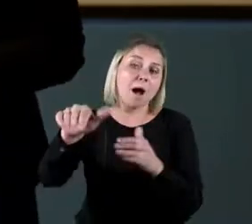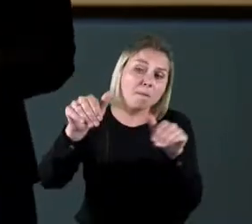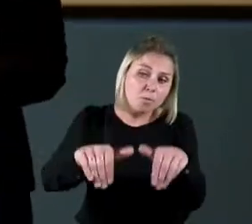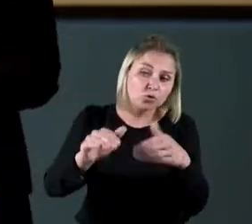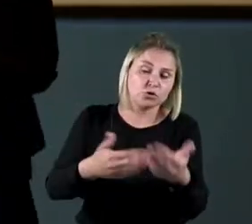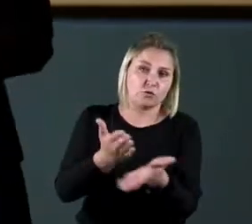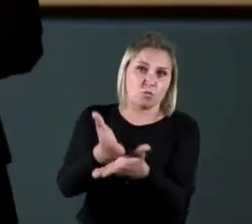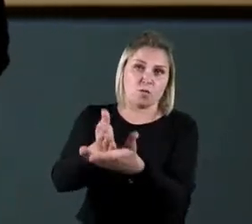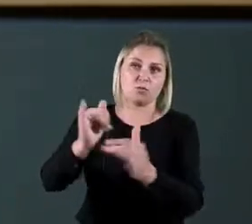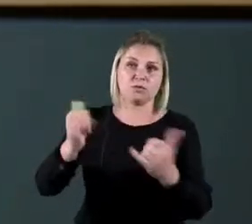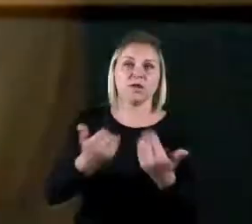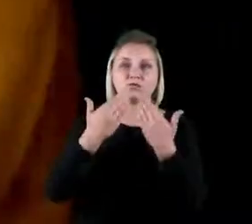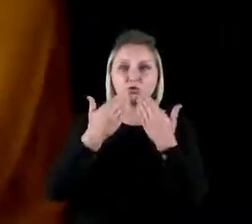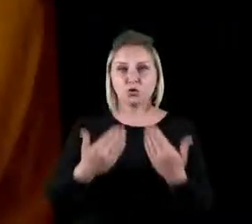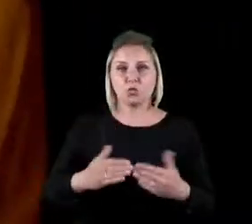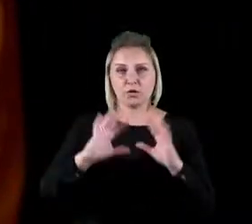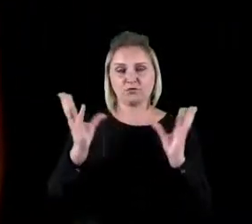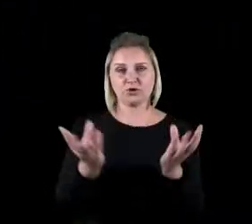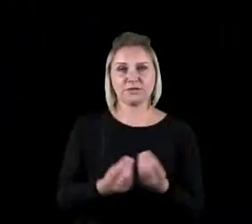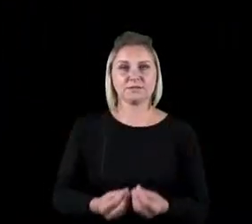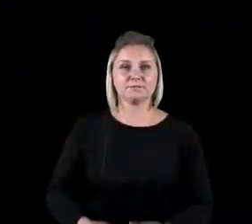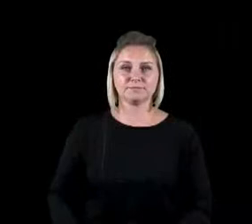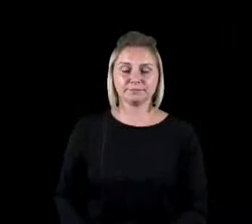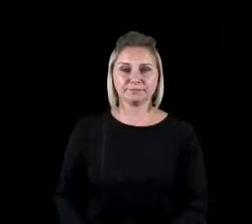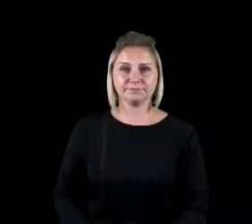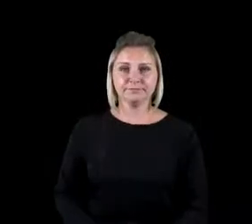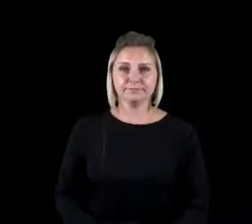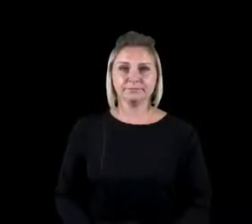day. Thank you, Ms. Galindo.